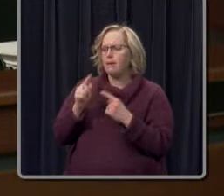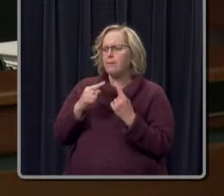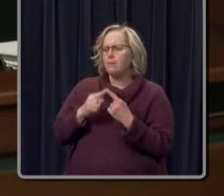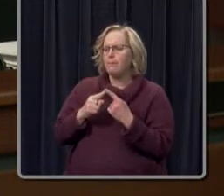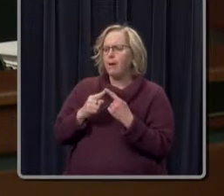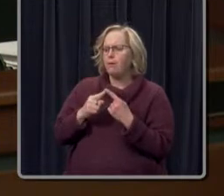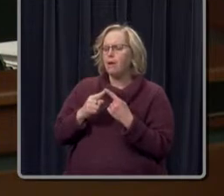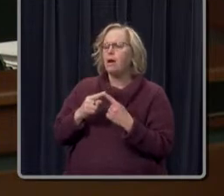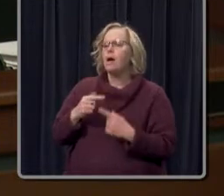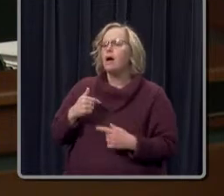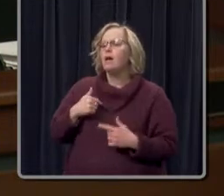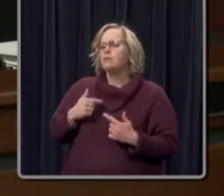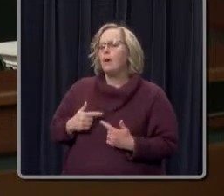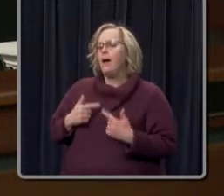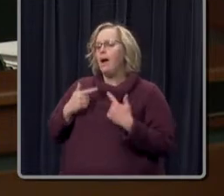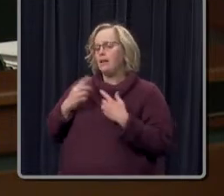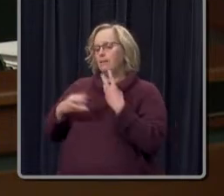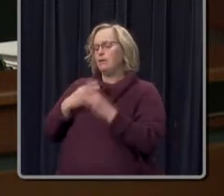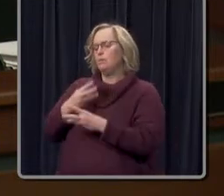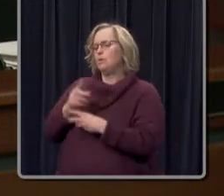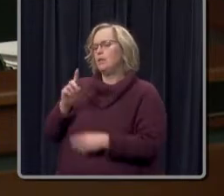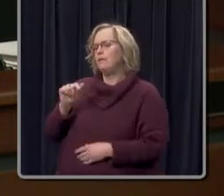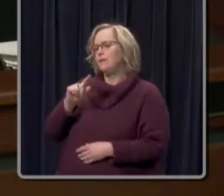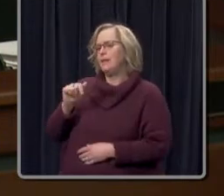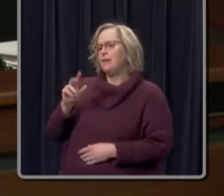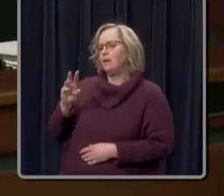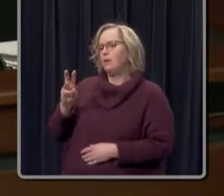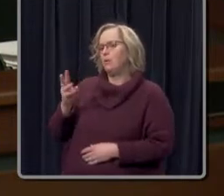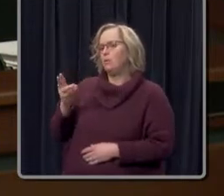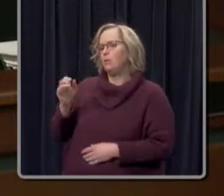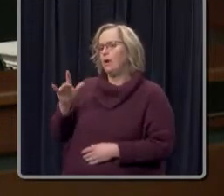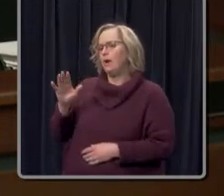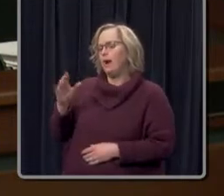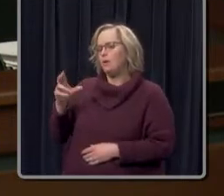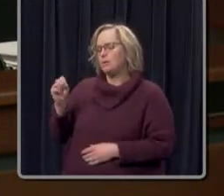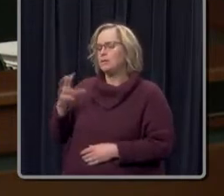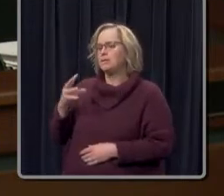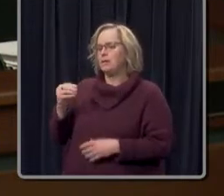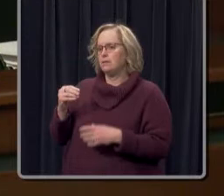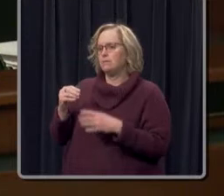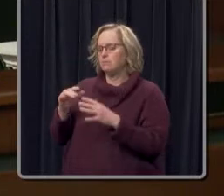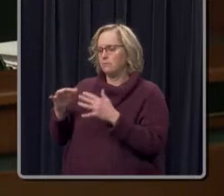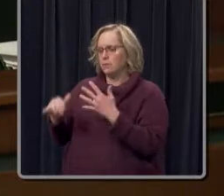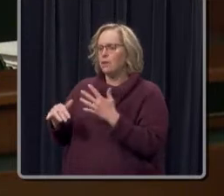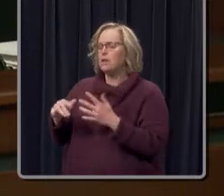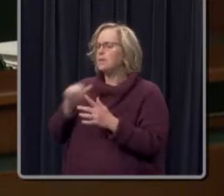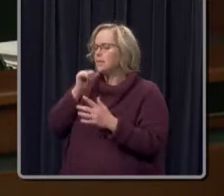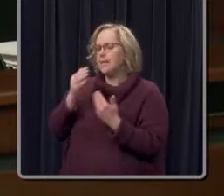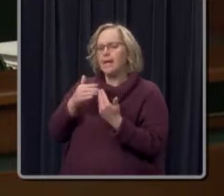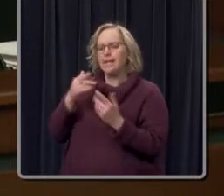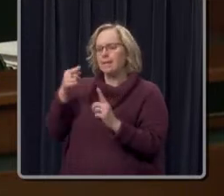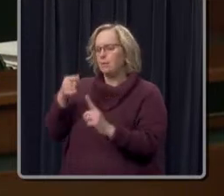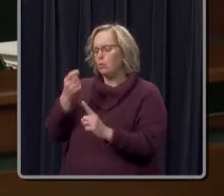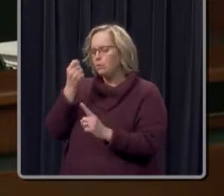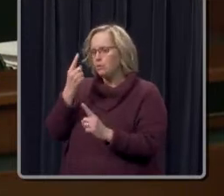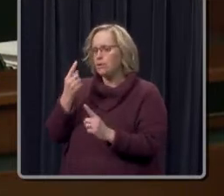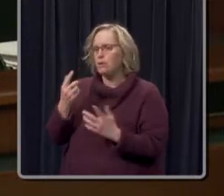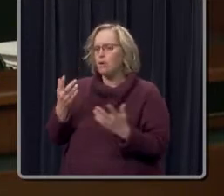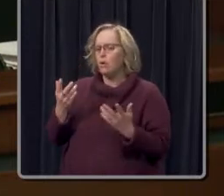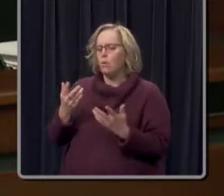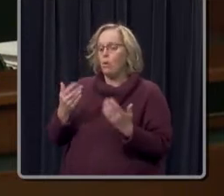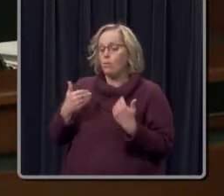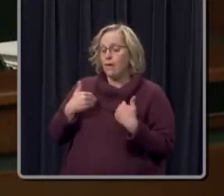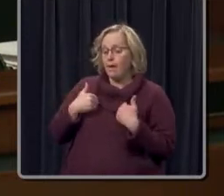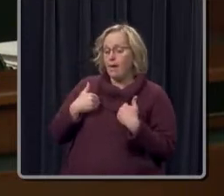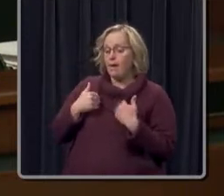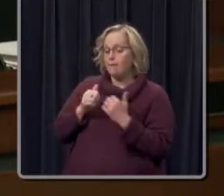I live in the world of data warehouses and data marts, that kind of stuff, but it's not an easy conversation, point for everyone to understand what we have, how to